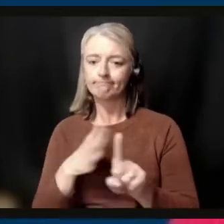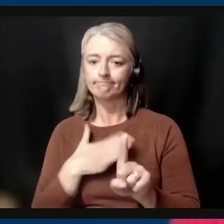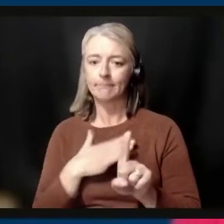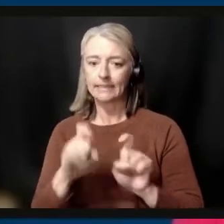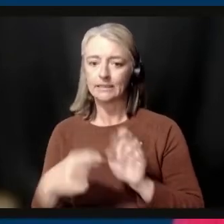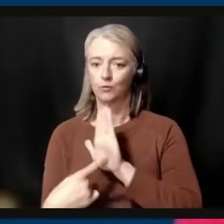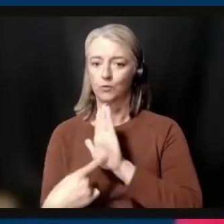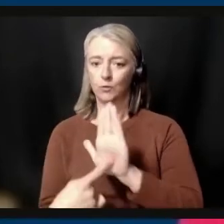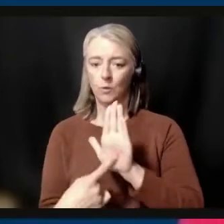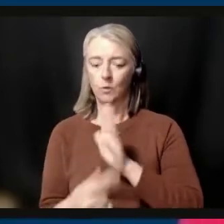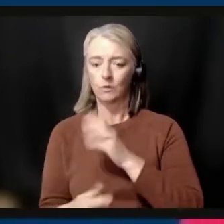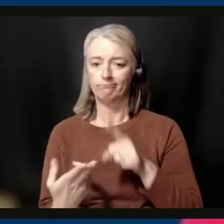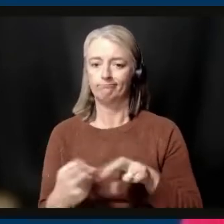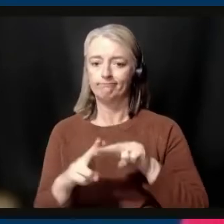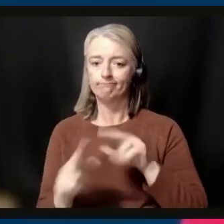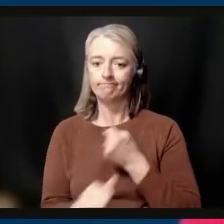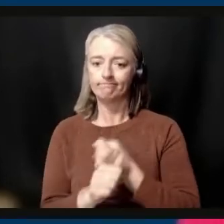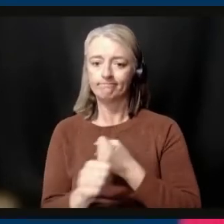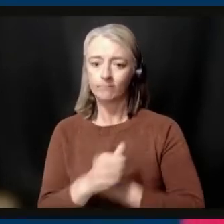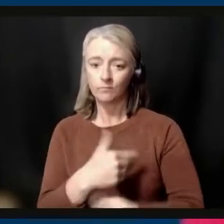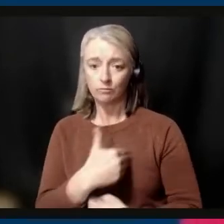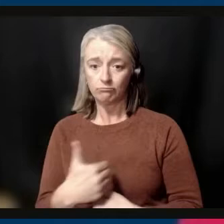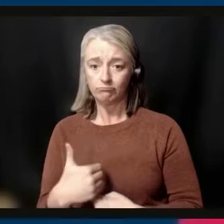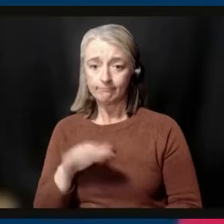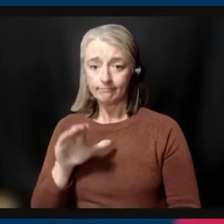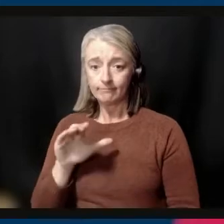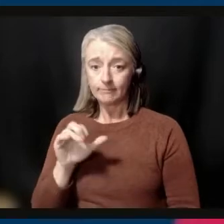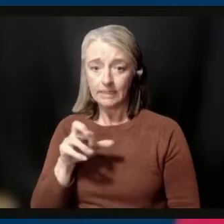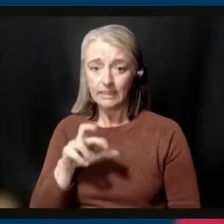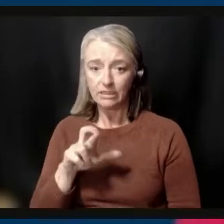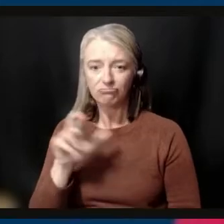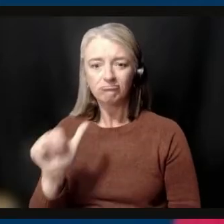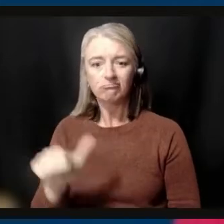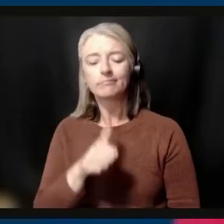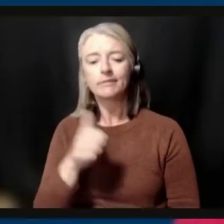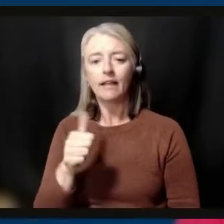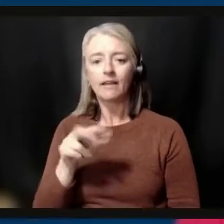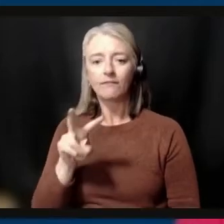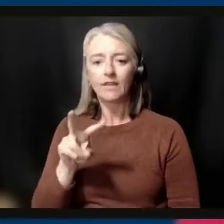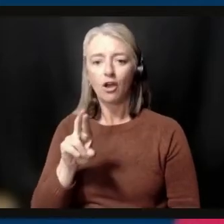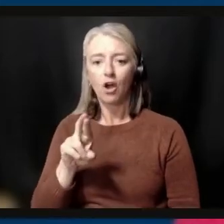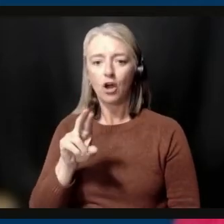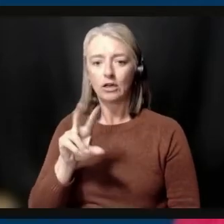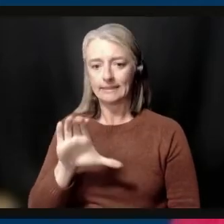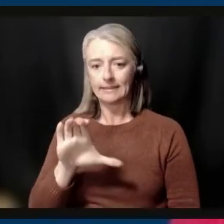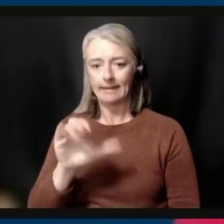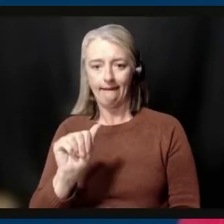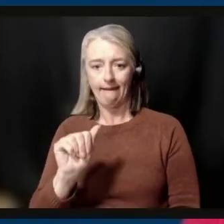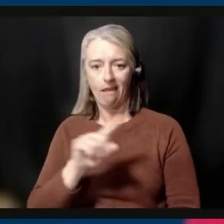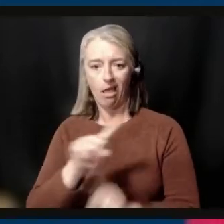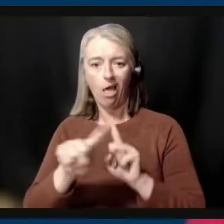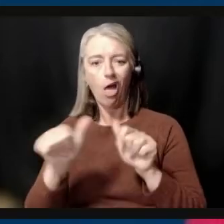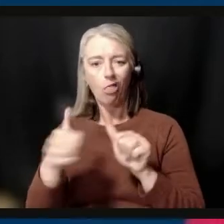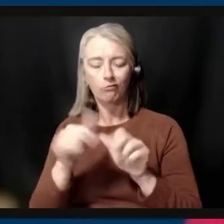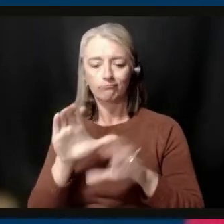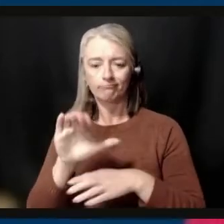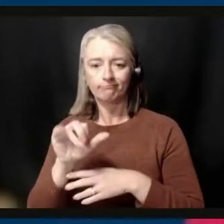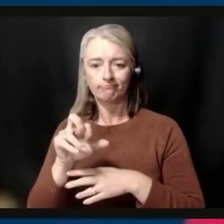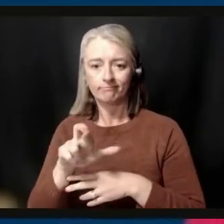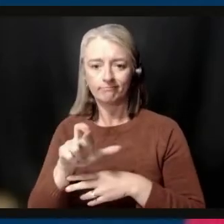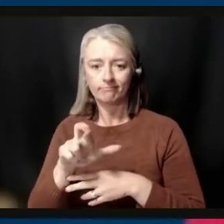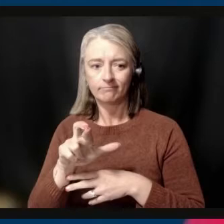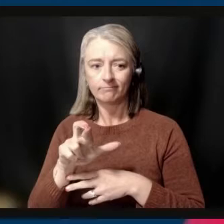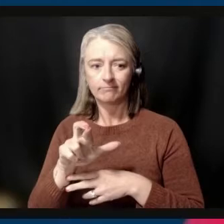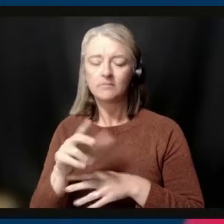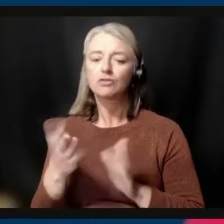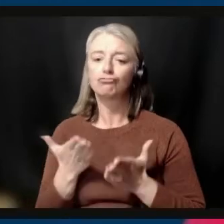increased risk for breast cancer and other BRCA1 related cancers, and it suggested that I